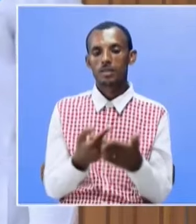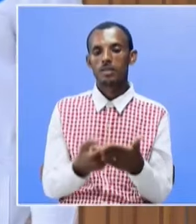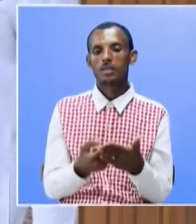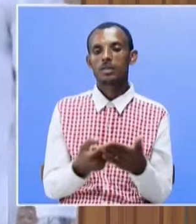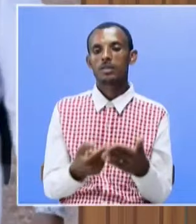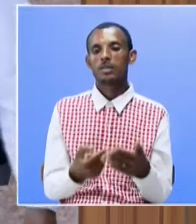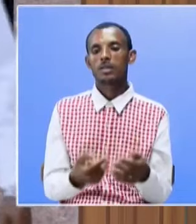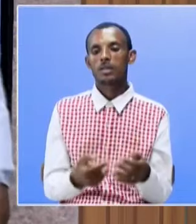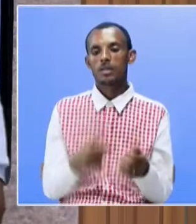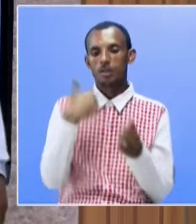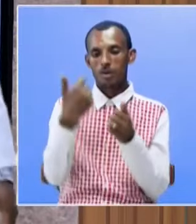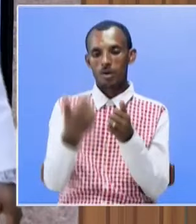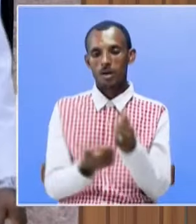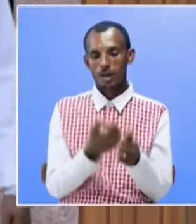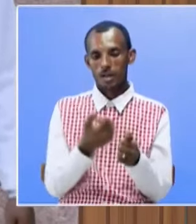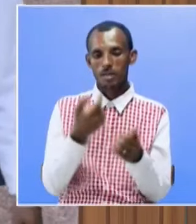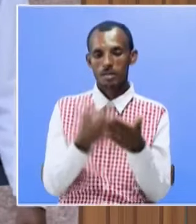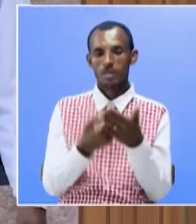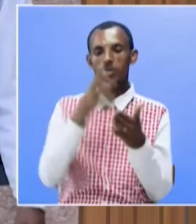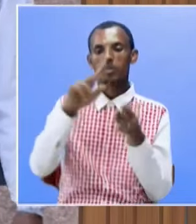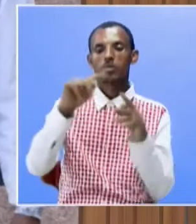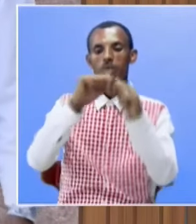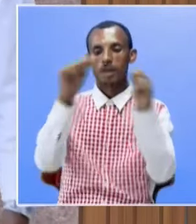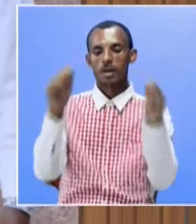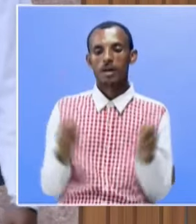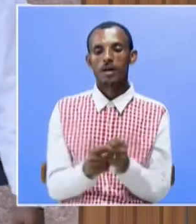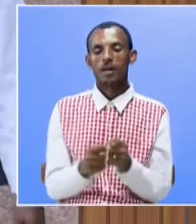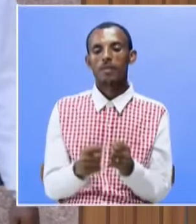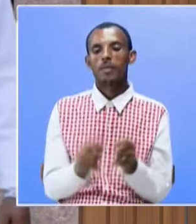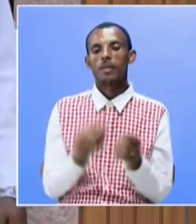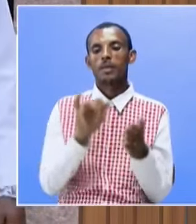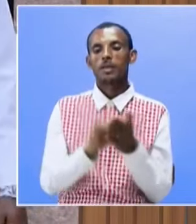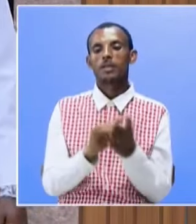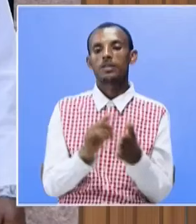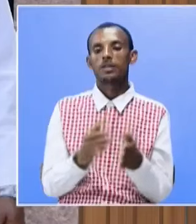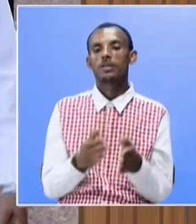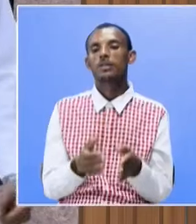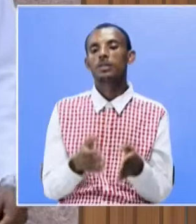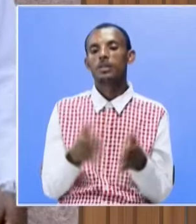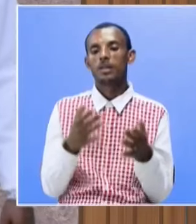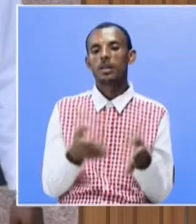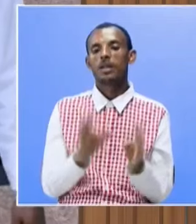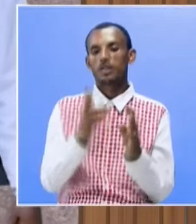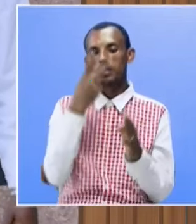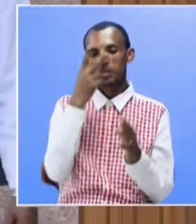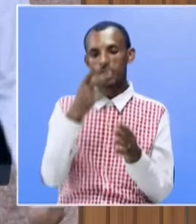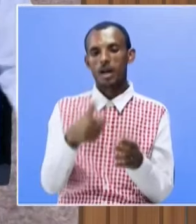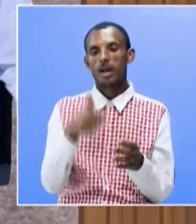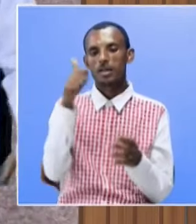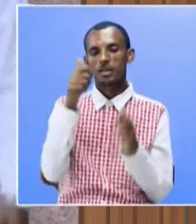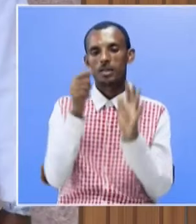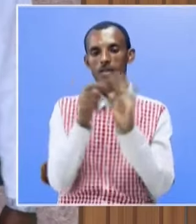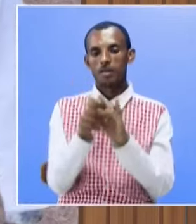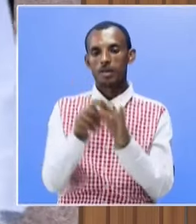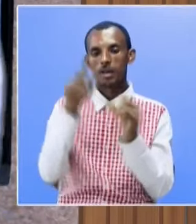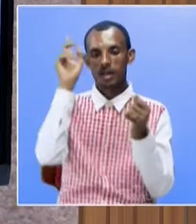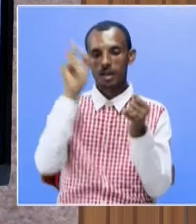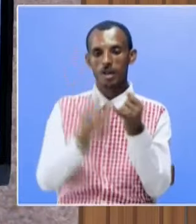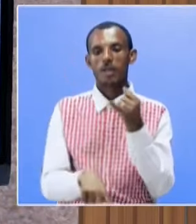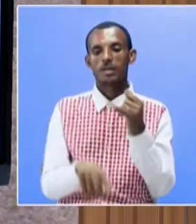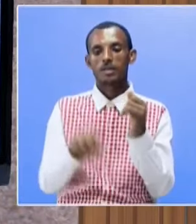congruence order of these two triangles. That's it. Now, let's proceed to another example. One last